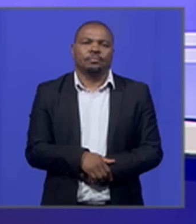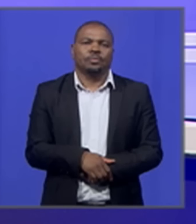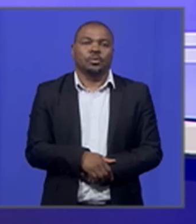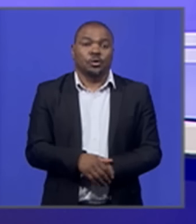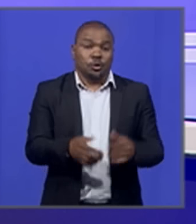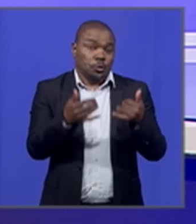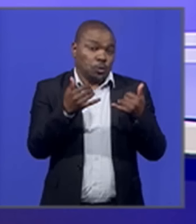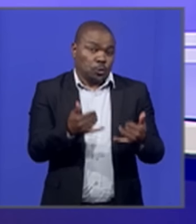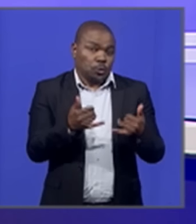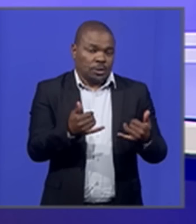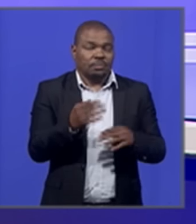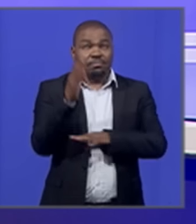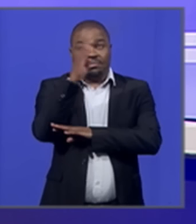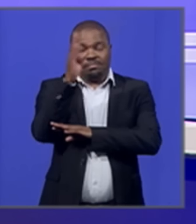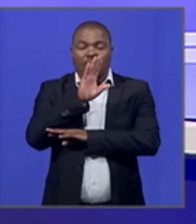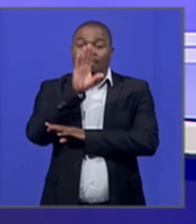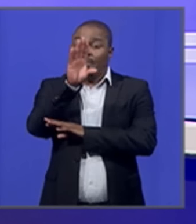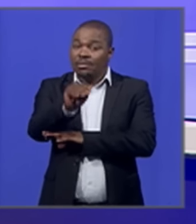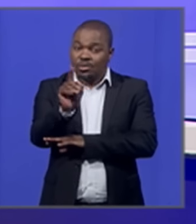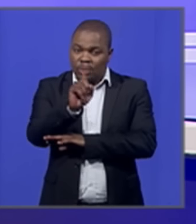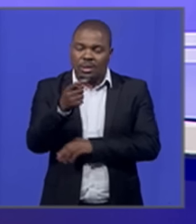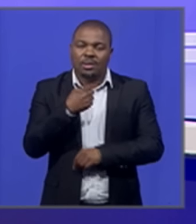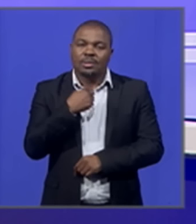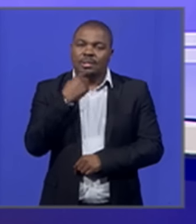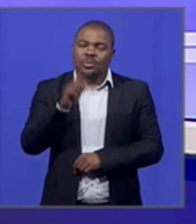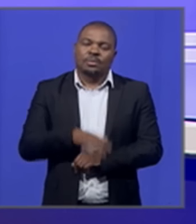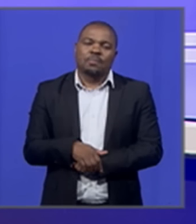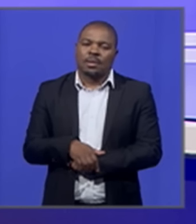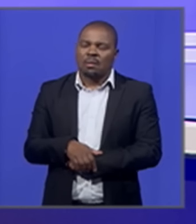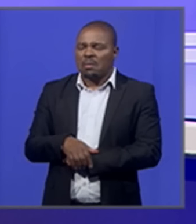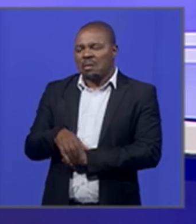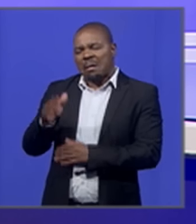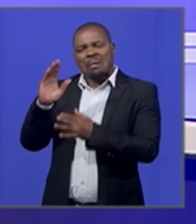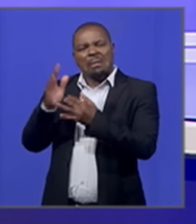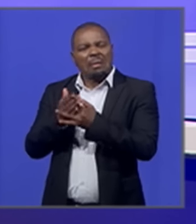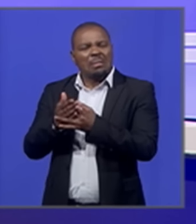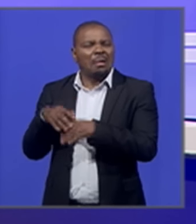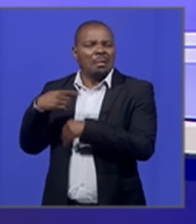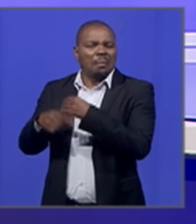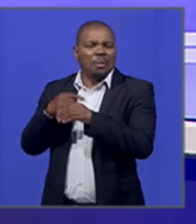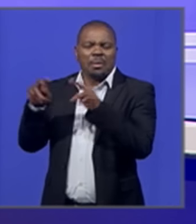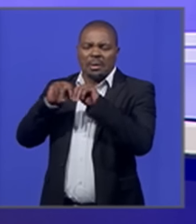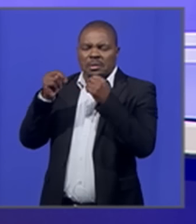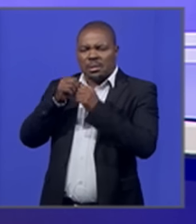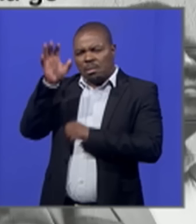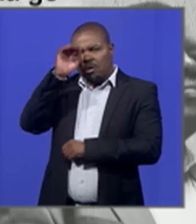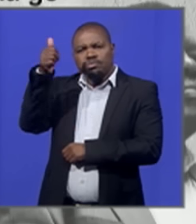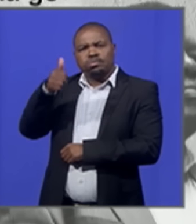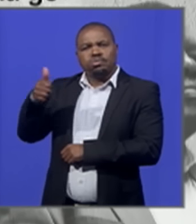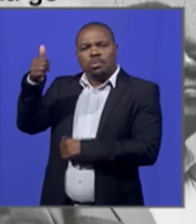Le hono go putšišo ya letšatši re rile molato wa go ama mokomišenare wa bosetšhaba yo